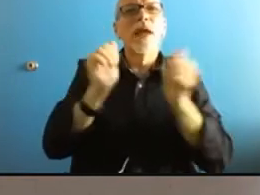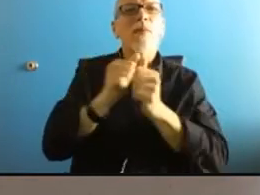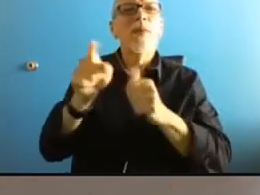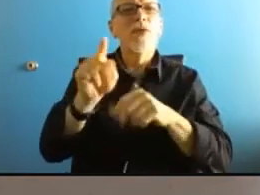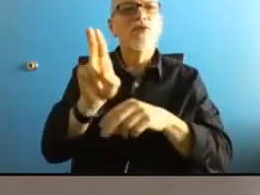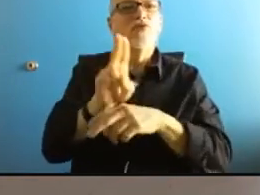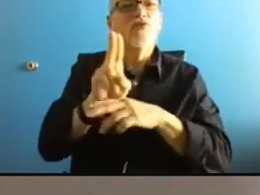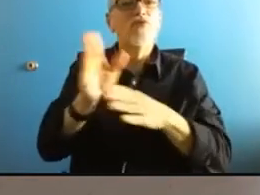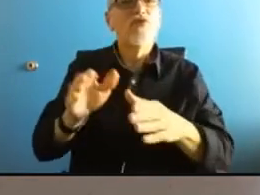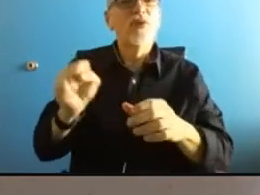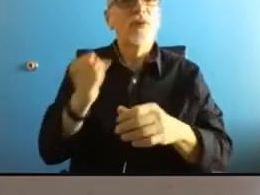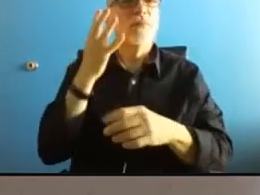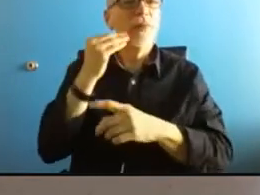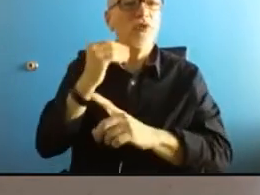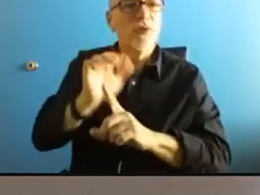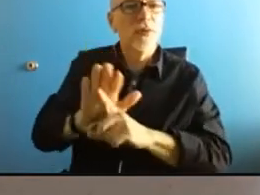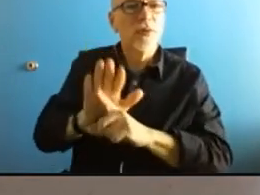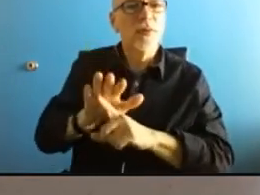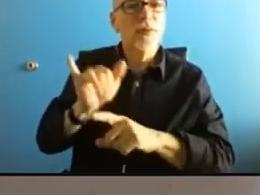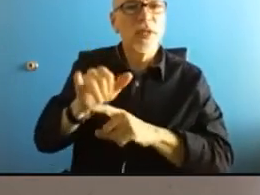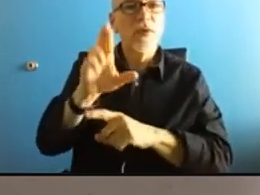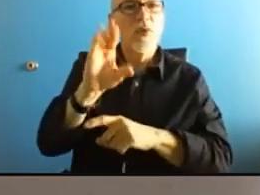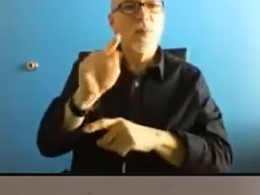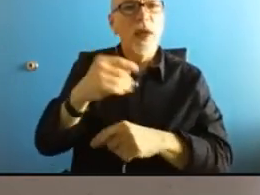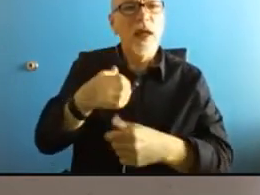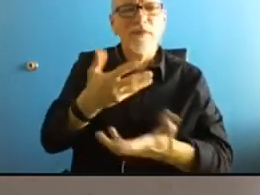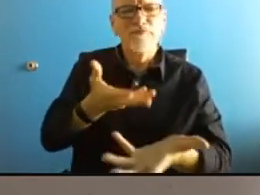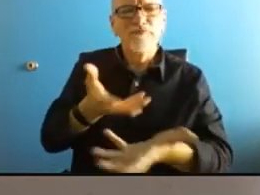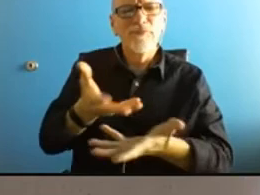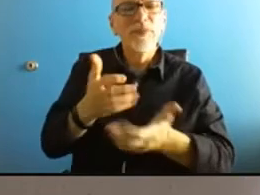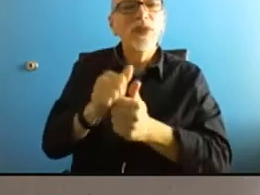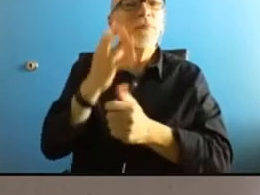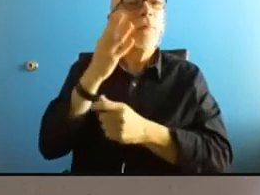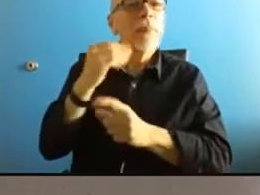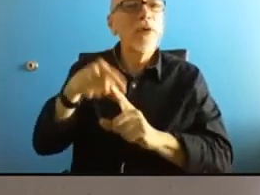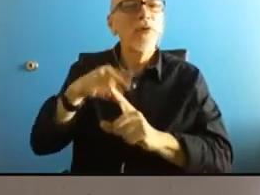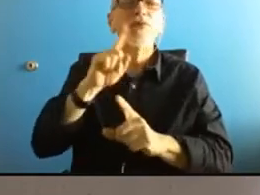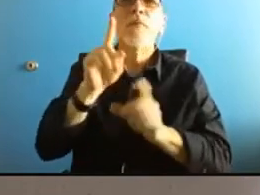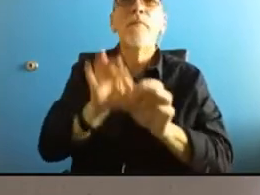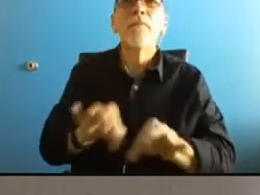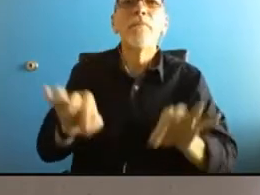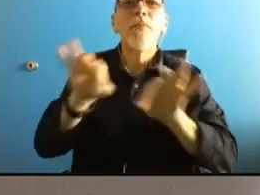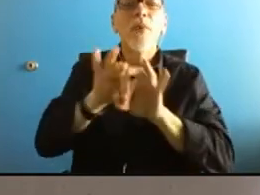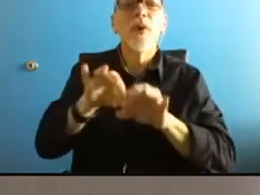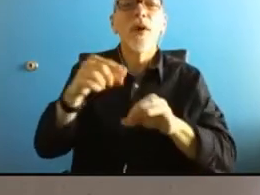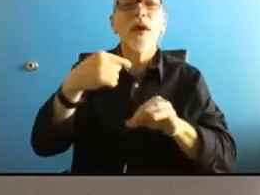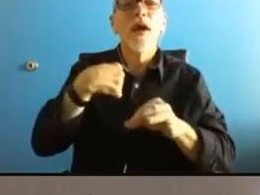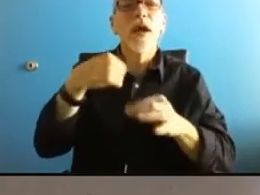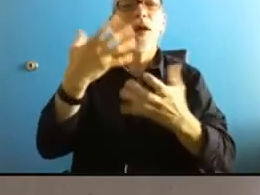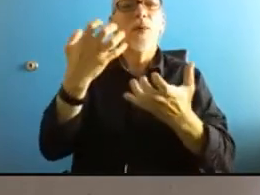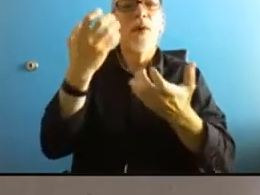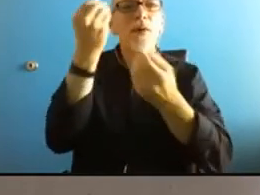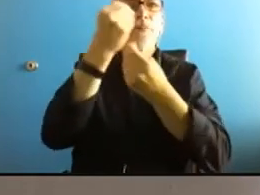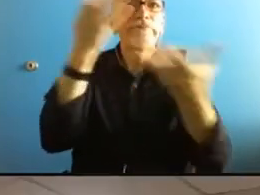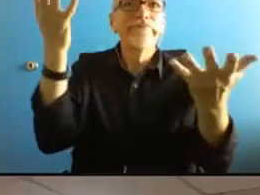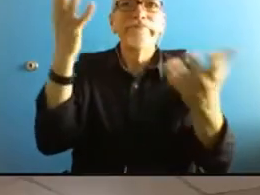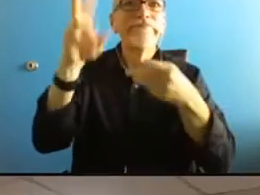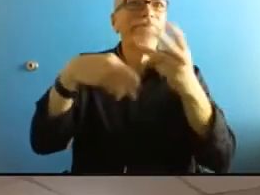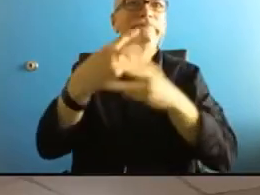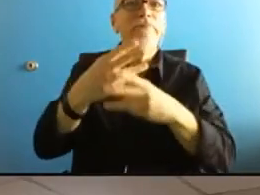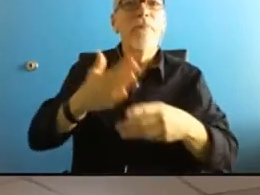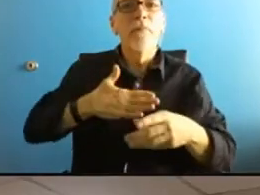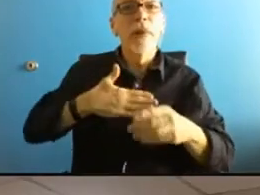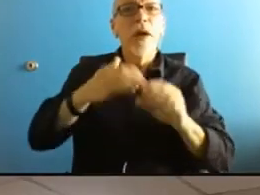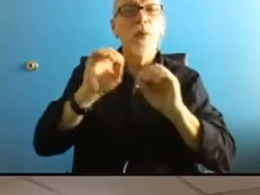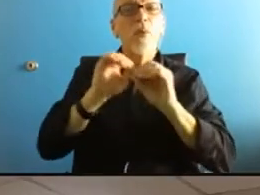experience that these robots have. And it's very important that I put out to the universe that my